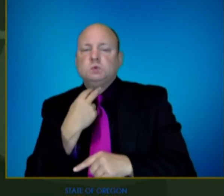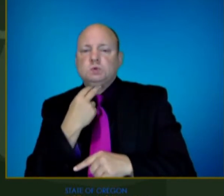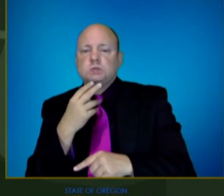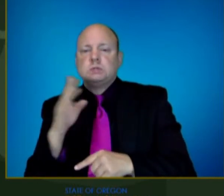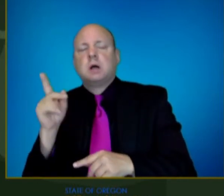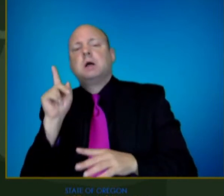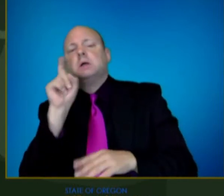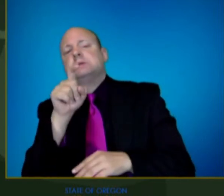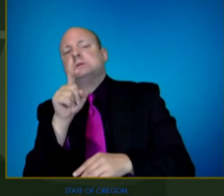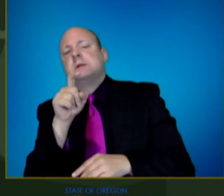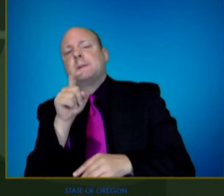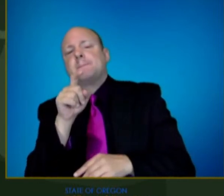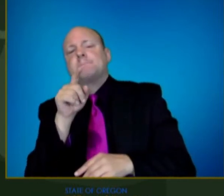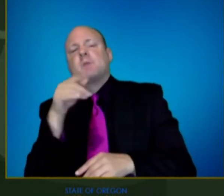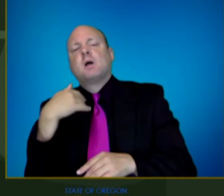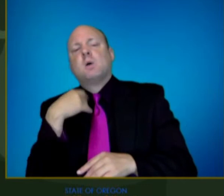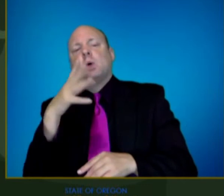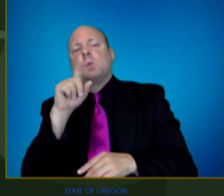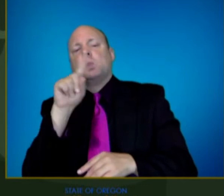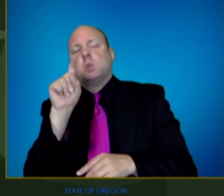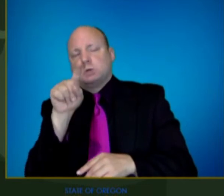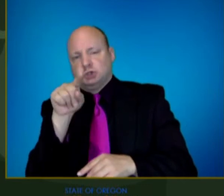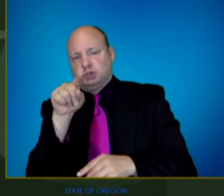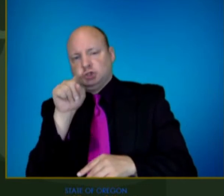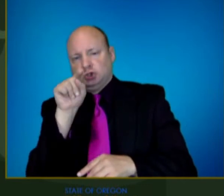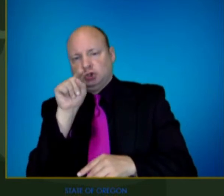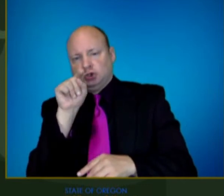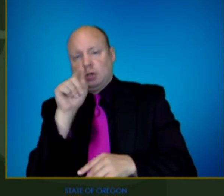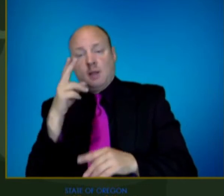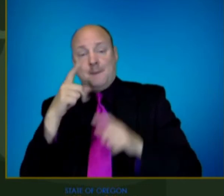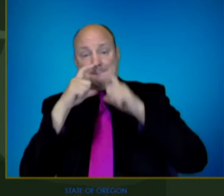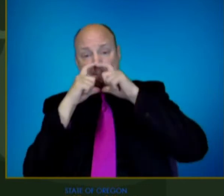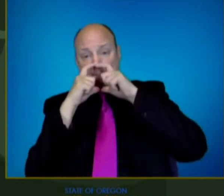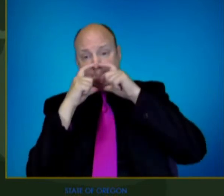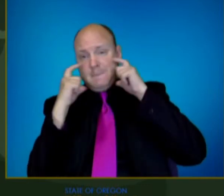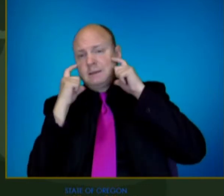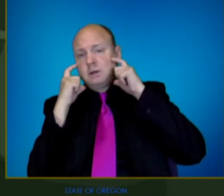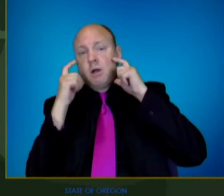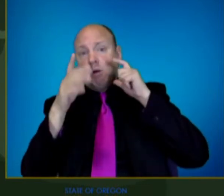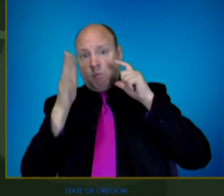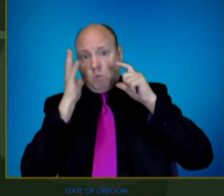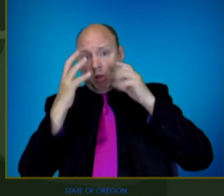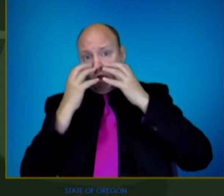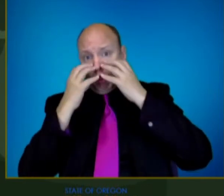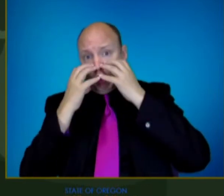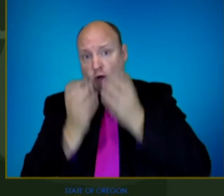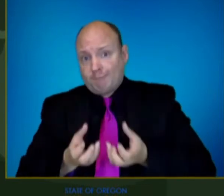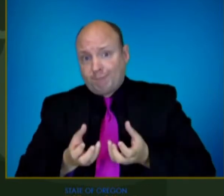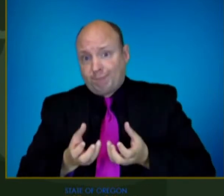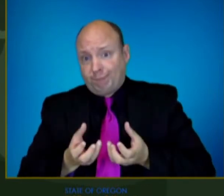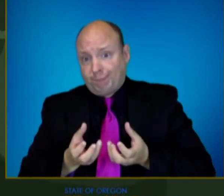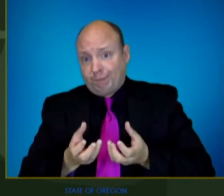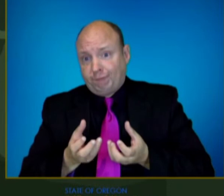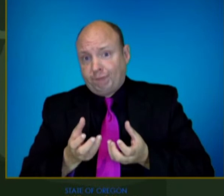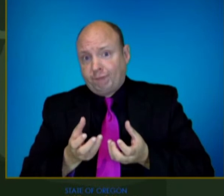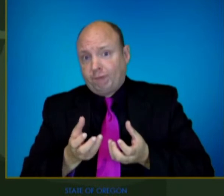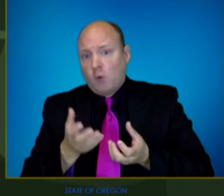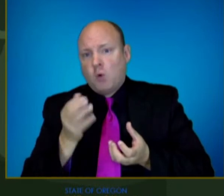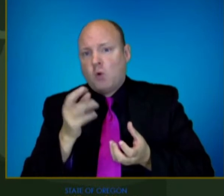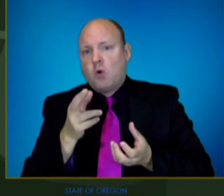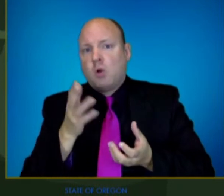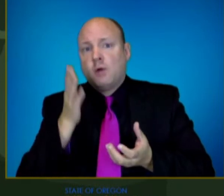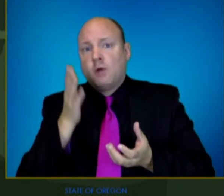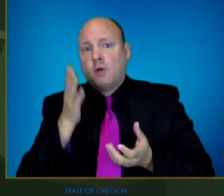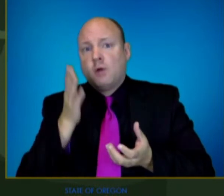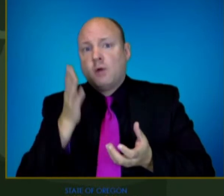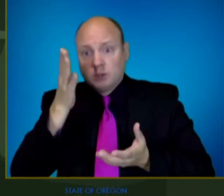is, what will lift this mask mandate again? Is this going to be more vaccines or lower hospitalizations? And then my second